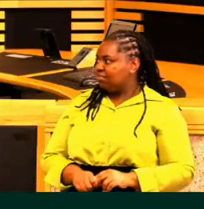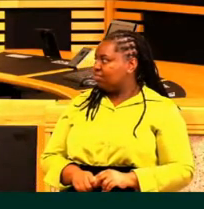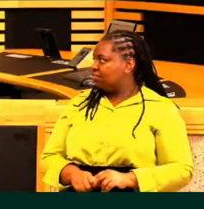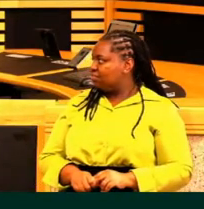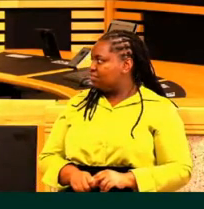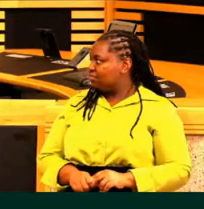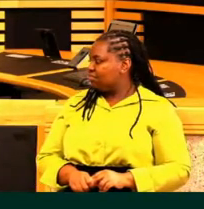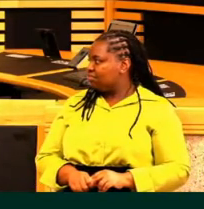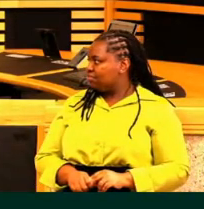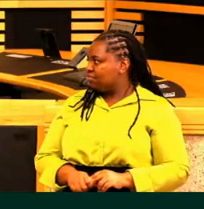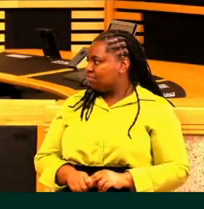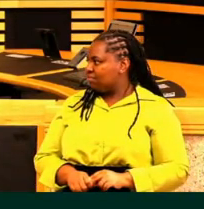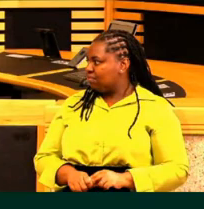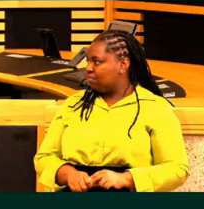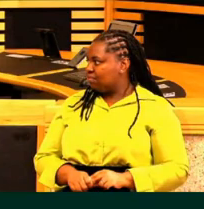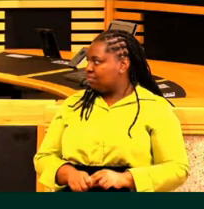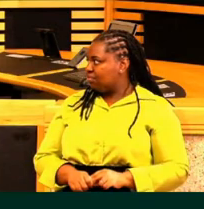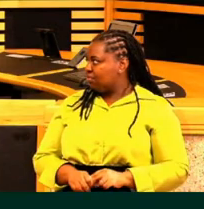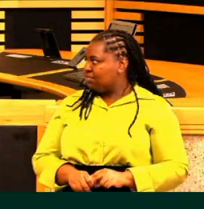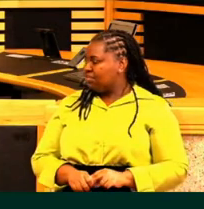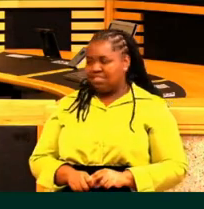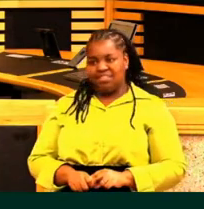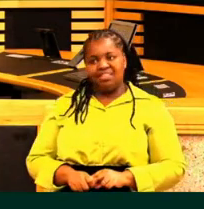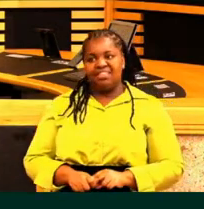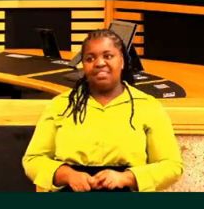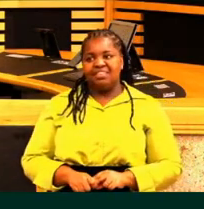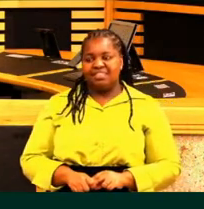yes another member whatever